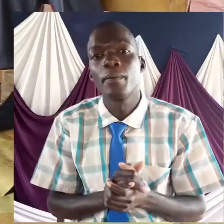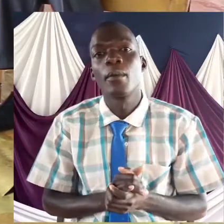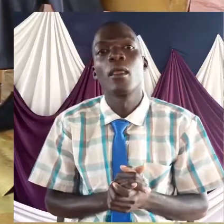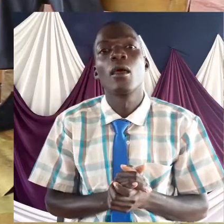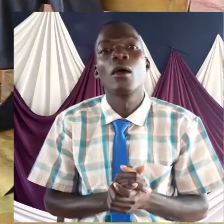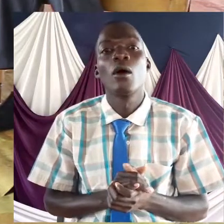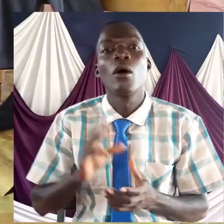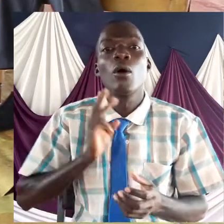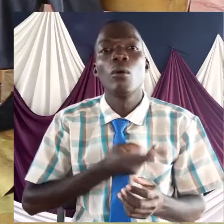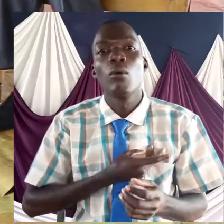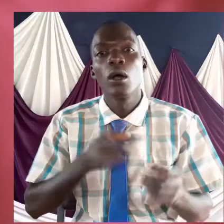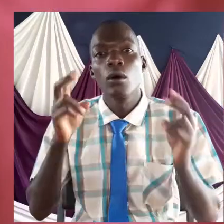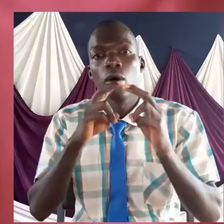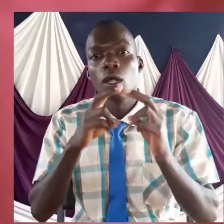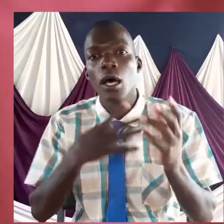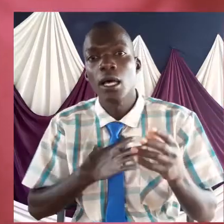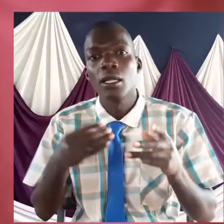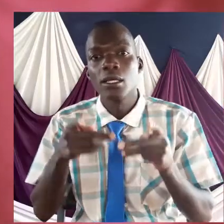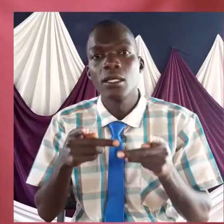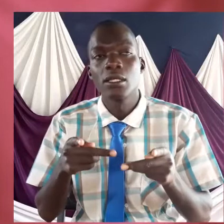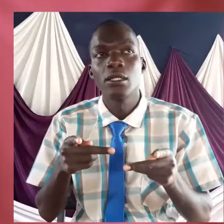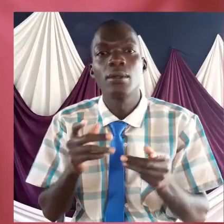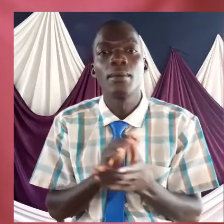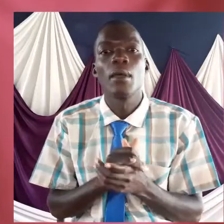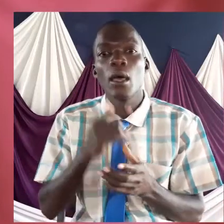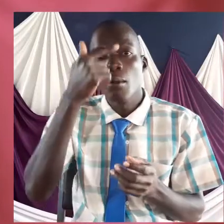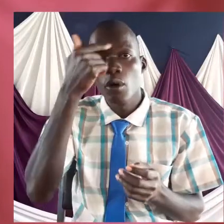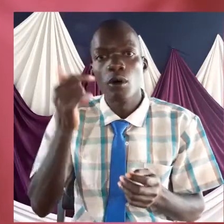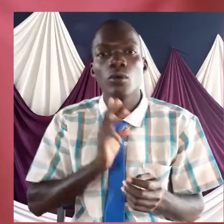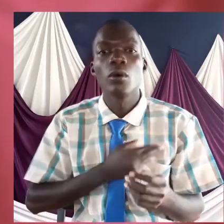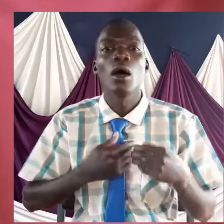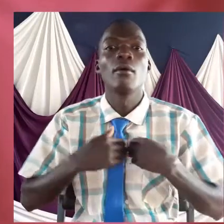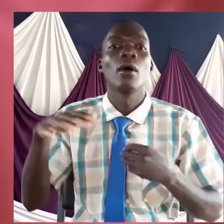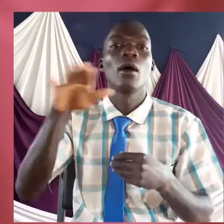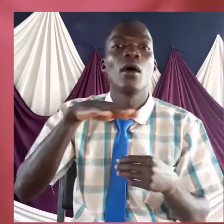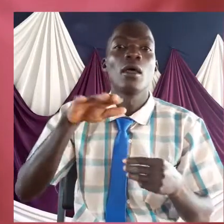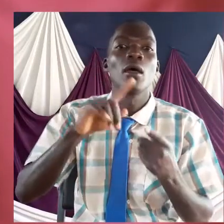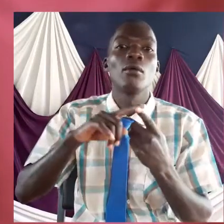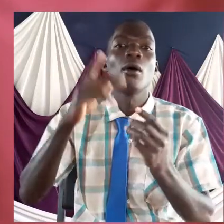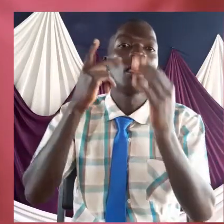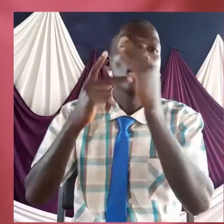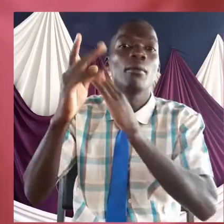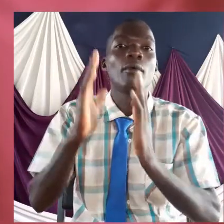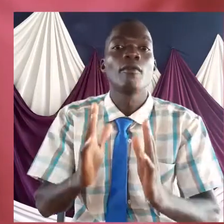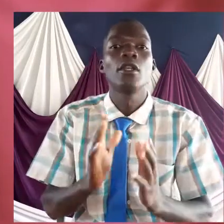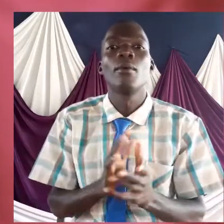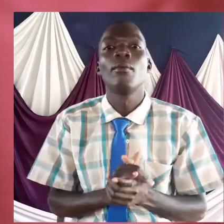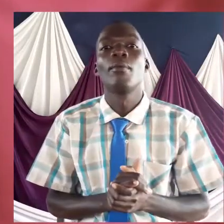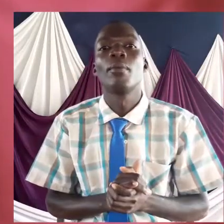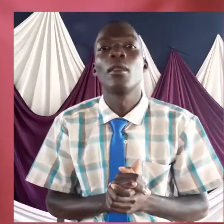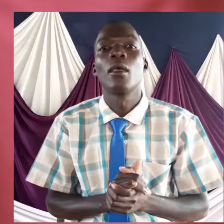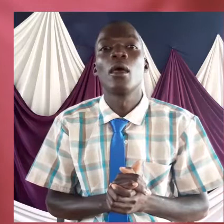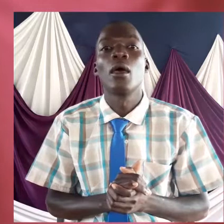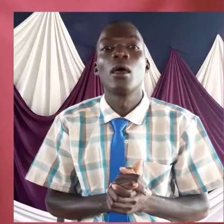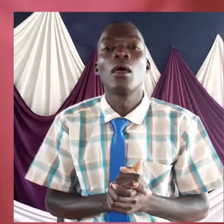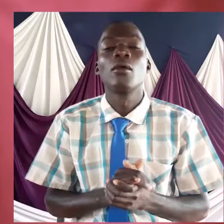we advocate for biblical prophecy. Amen. Because we have various aspects of prophecy. And biblical